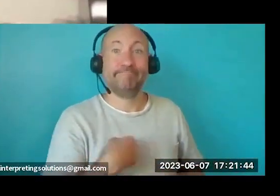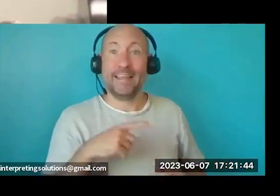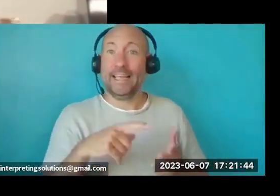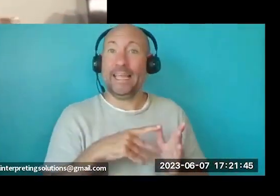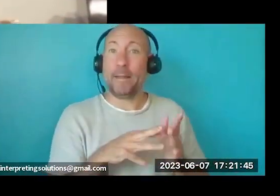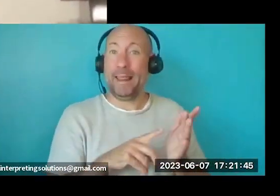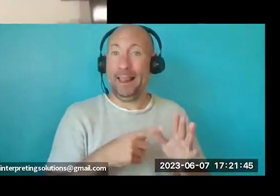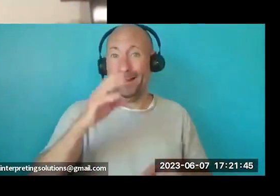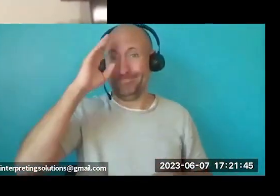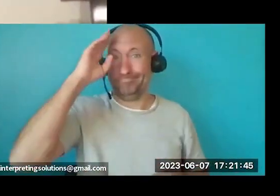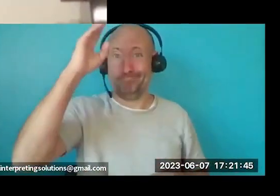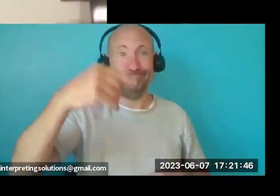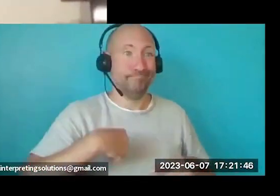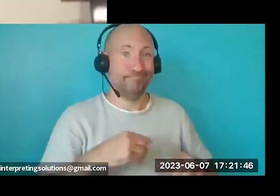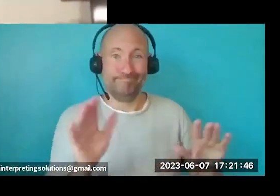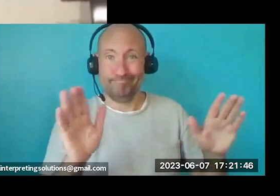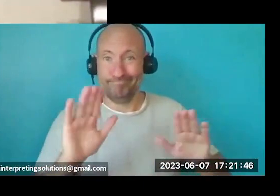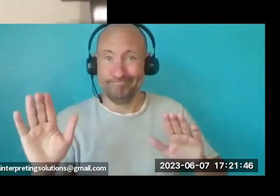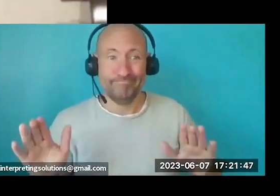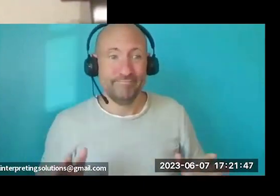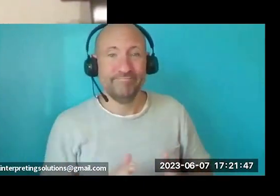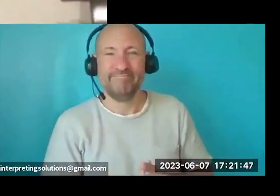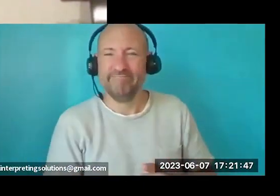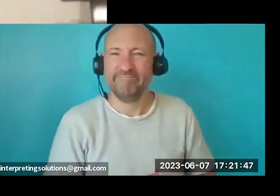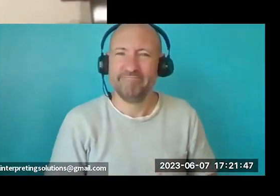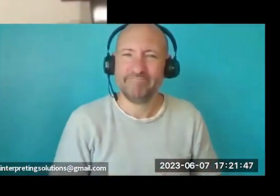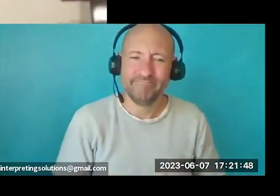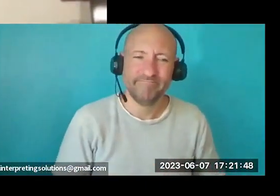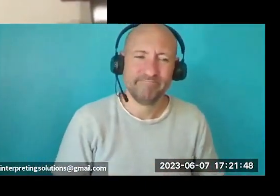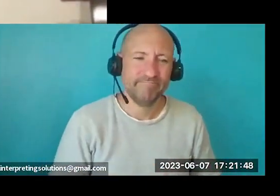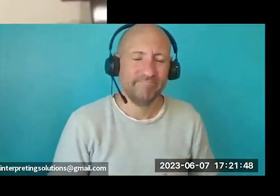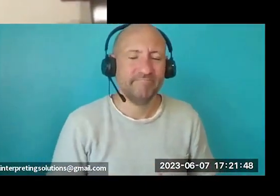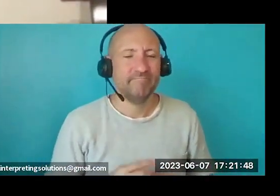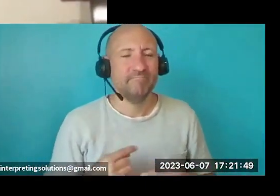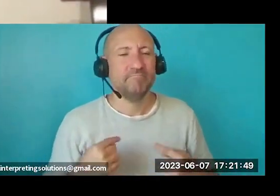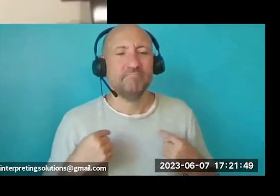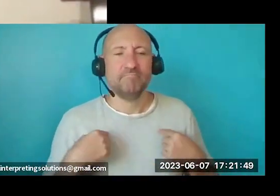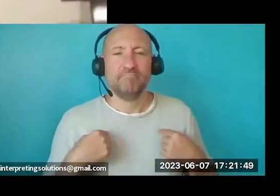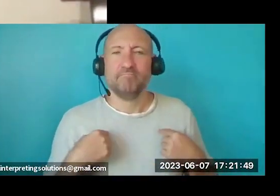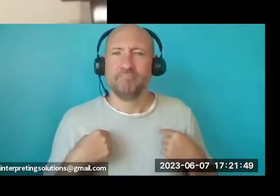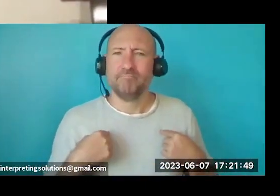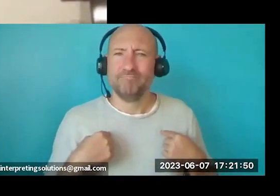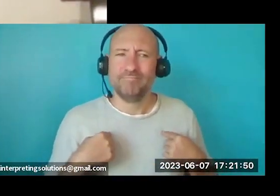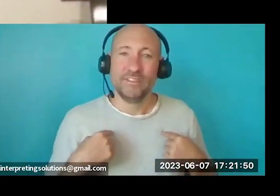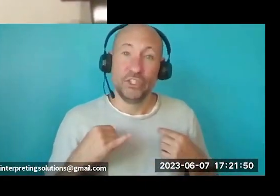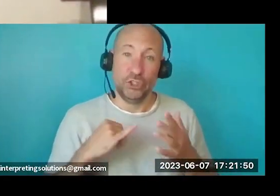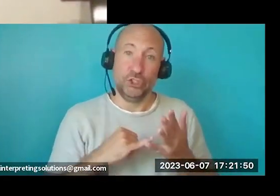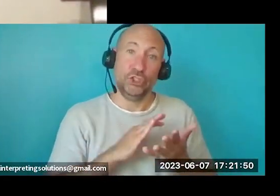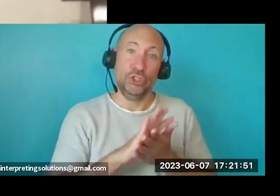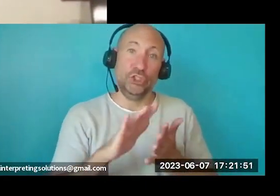Good evening. My name is Camilla. I am a she.